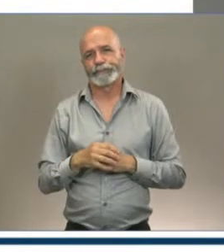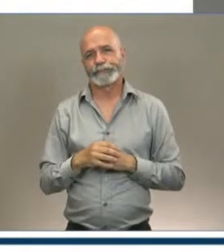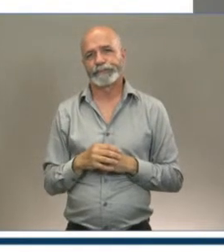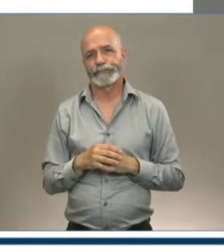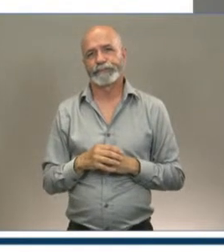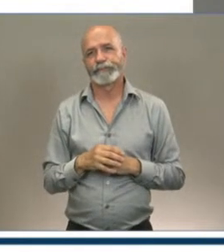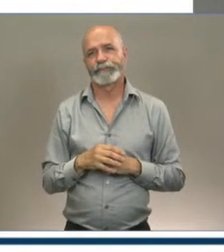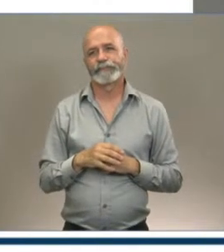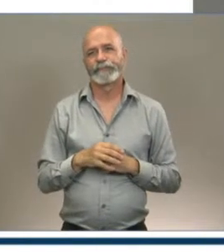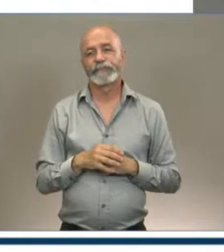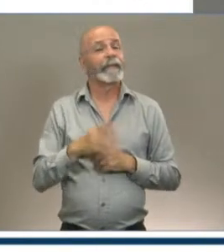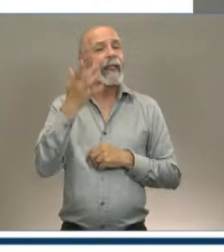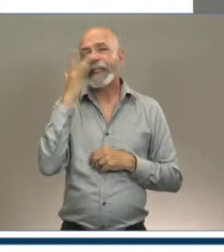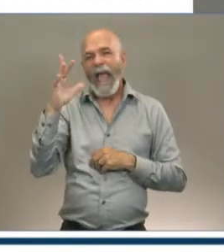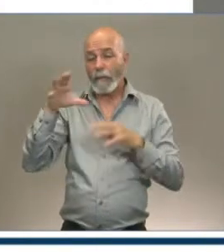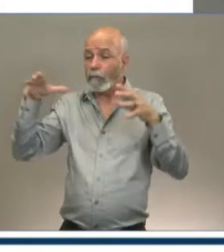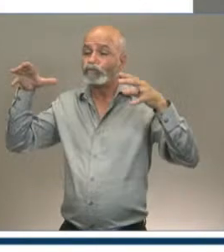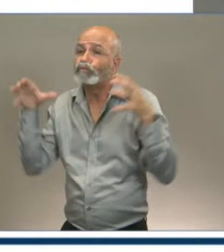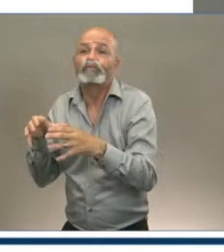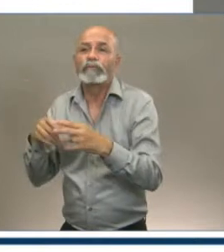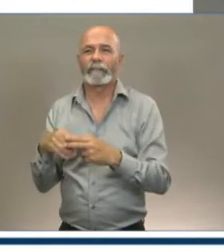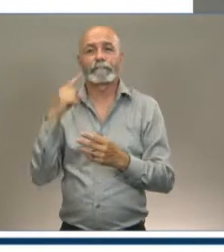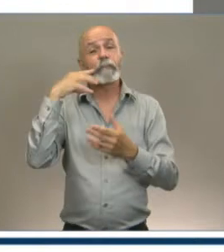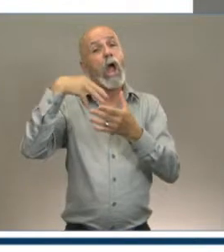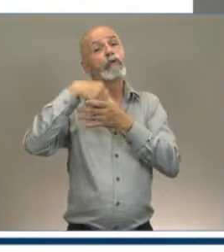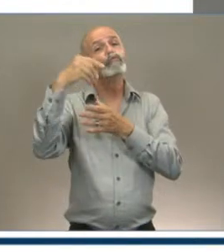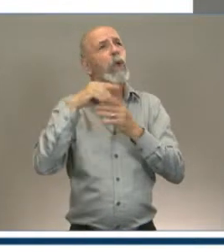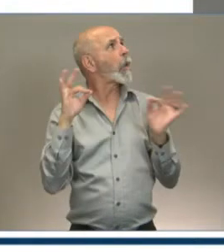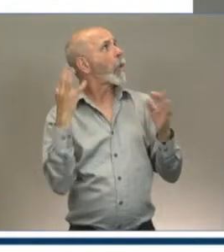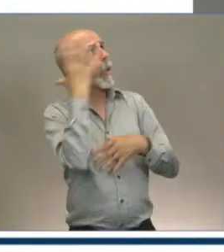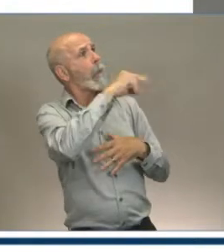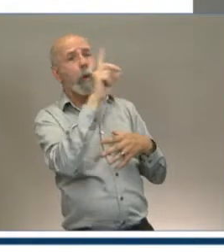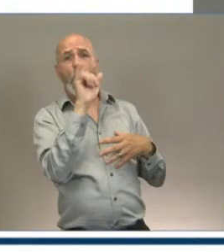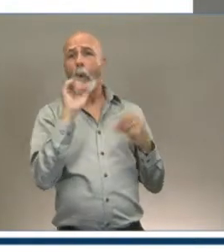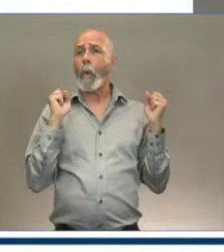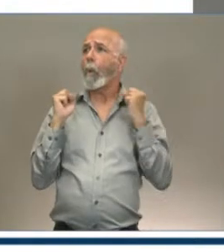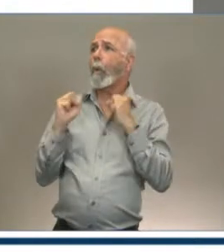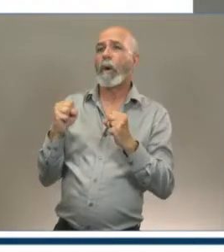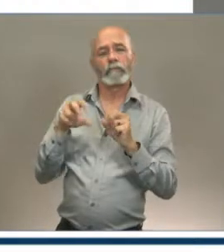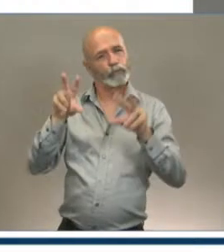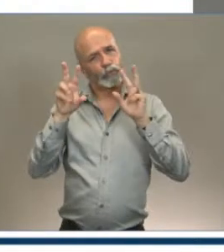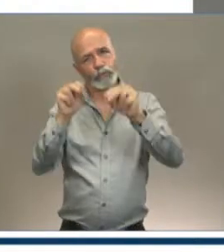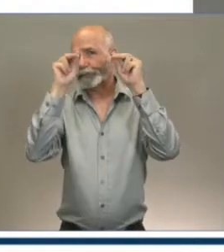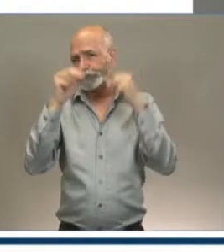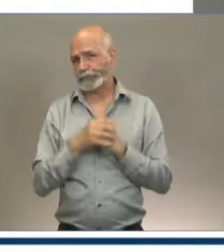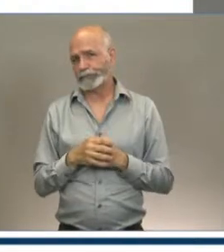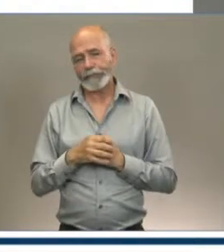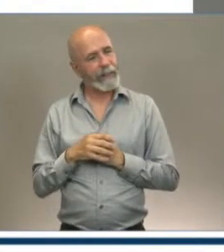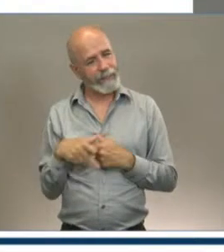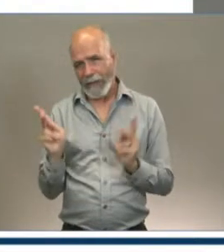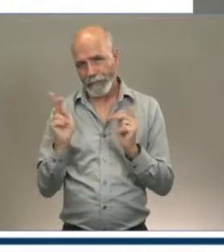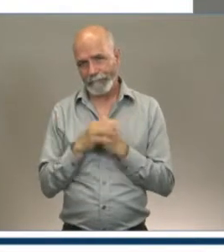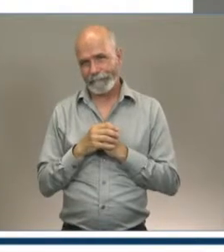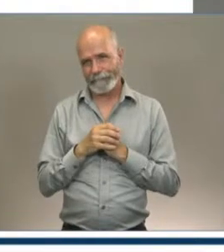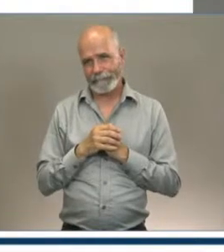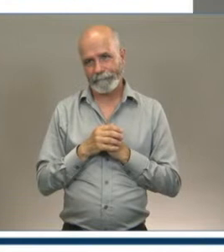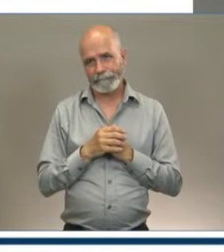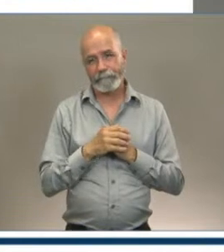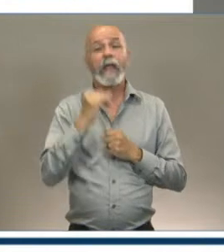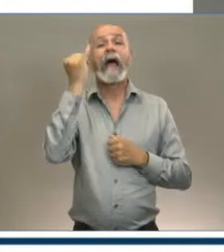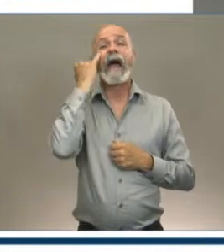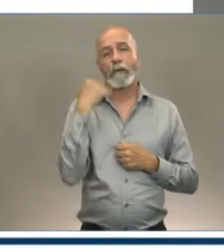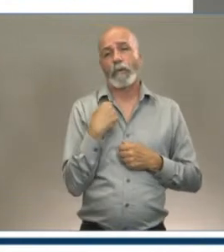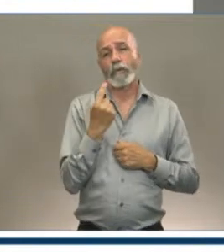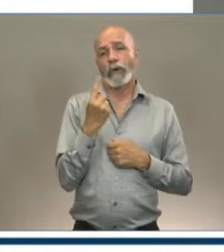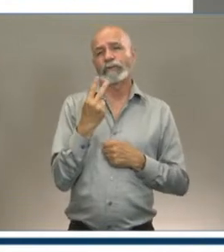in groups, even outside. You can have a neighbor or a close friend, just one, come over to